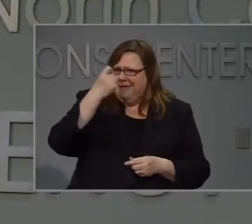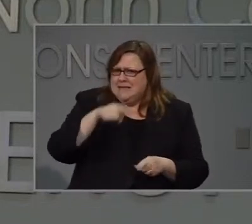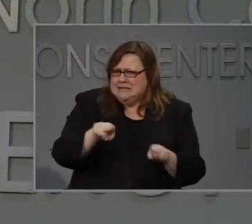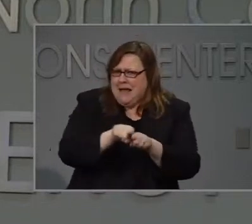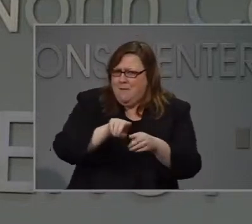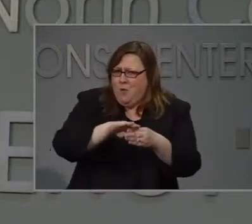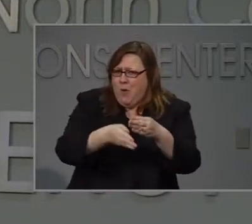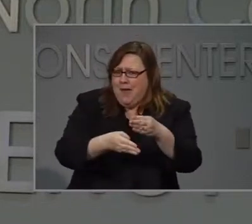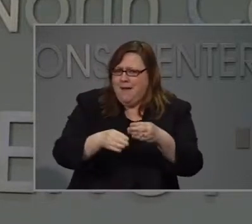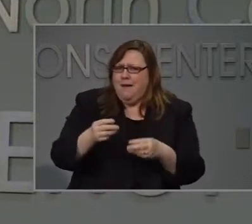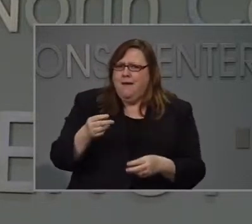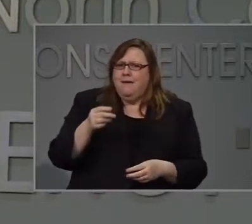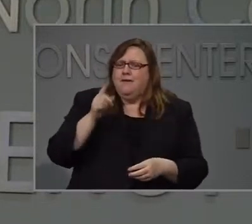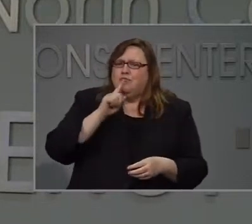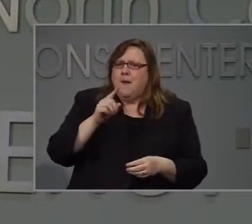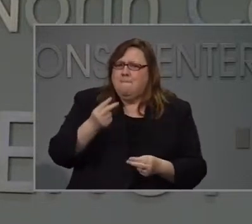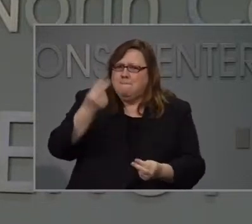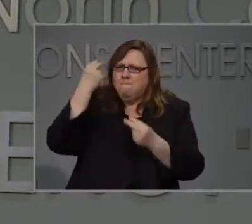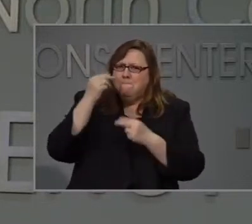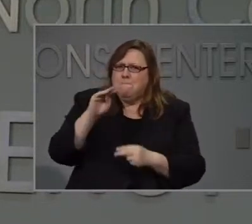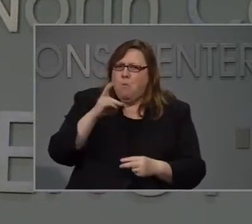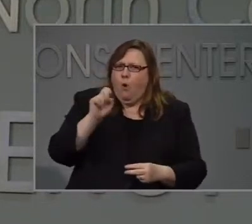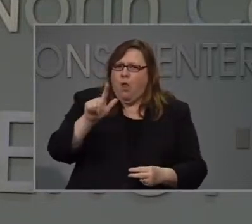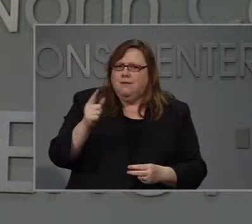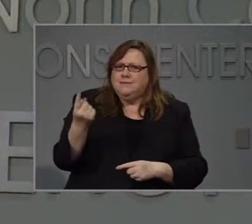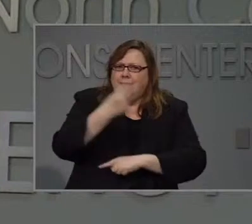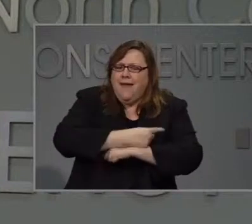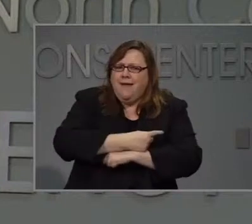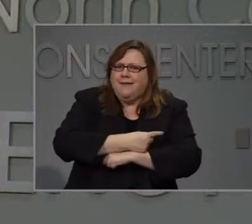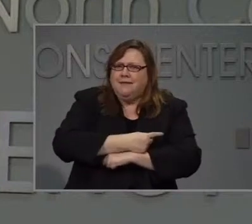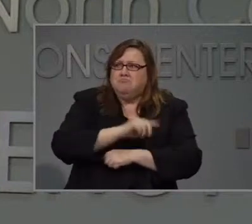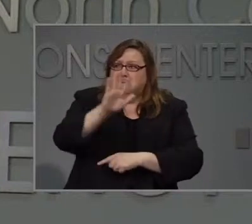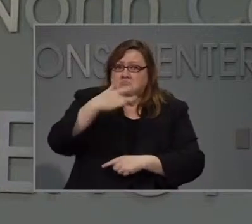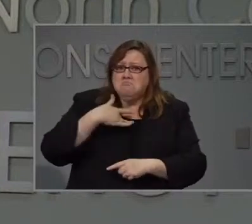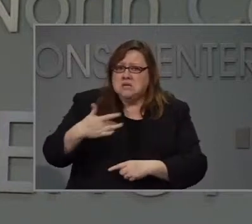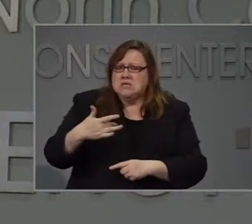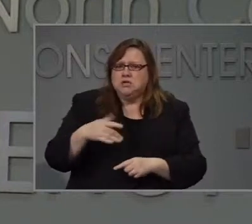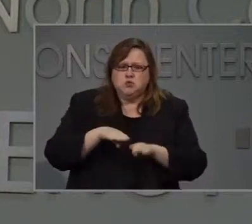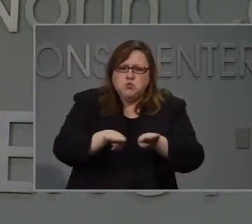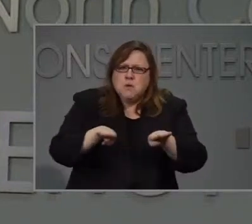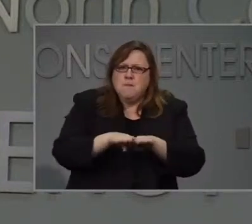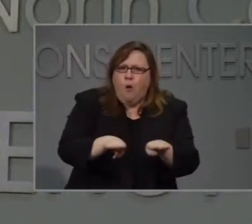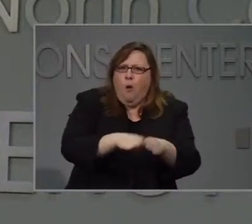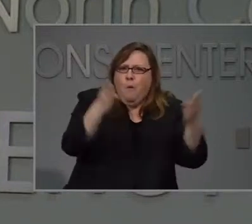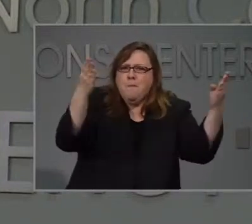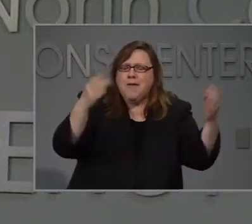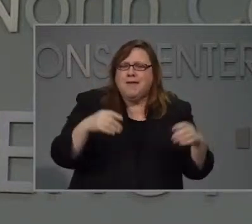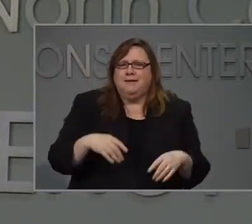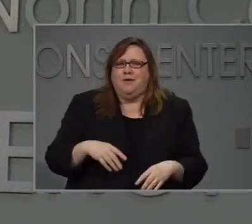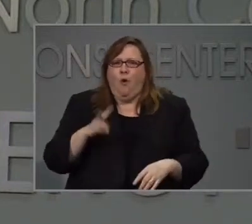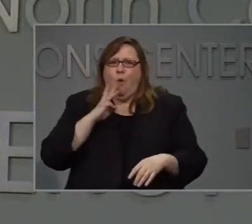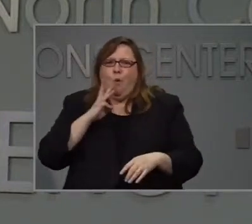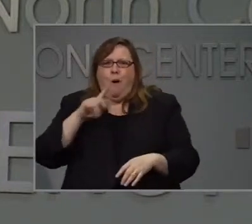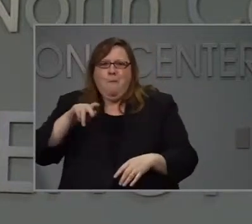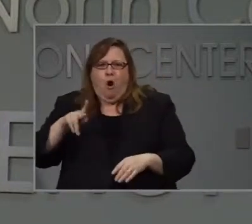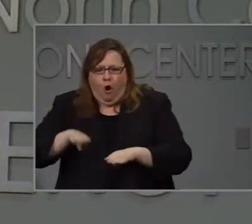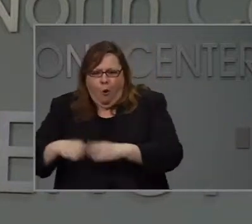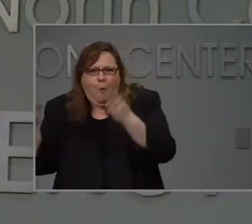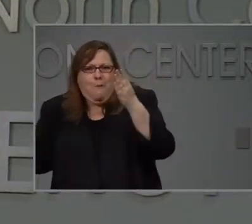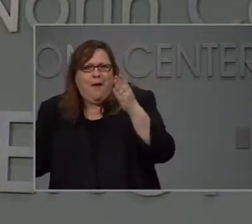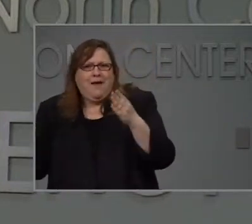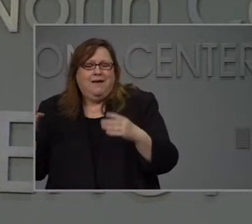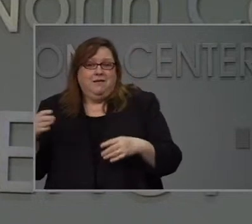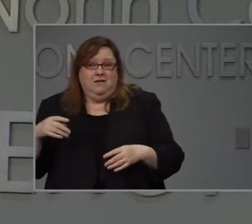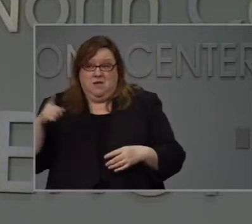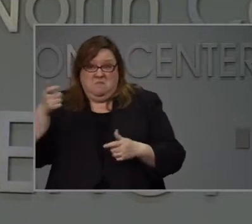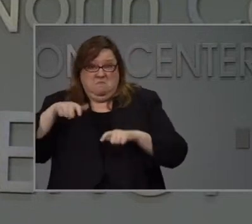normal year, that would mean the start of swimming pool season and water park season throughout the state. Now, a lot of the big ones have